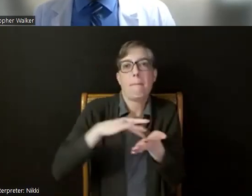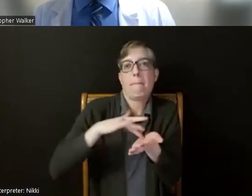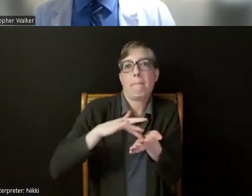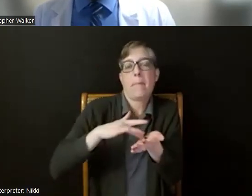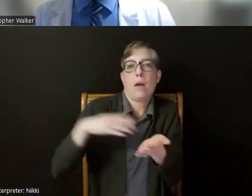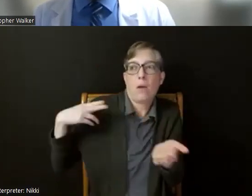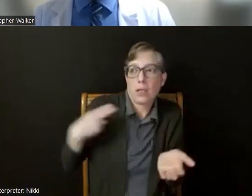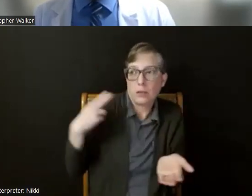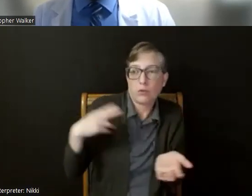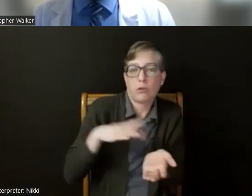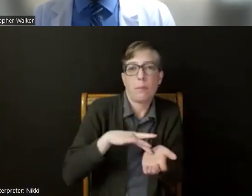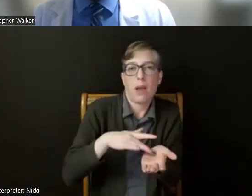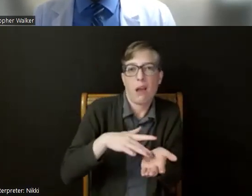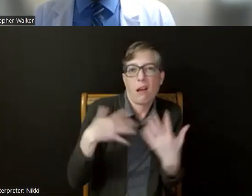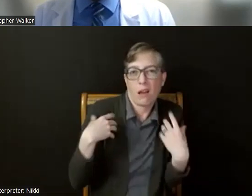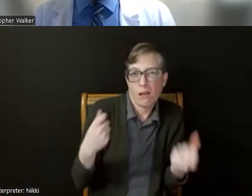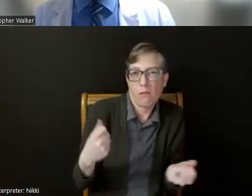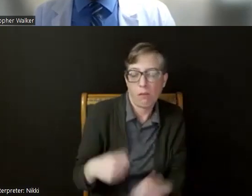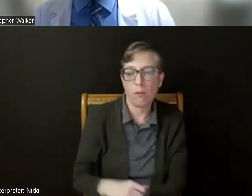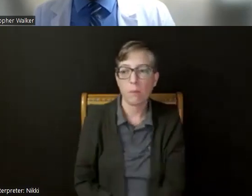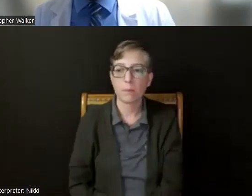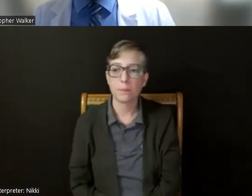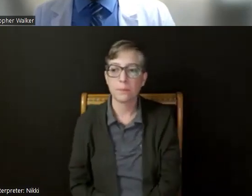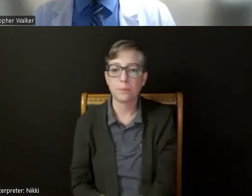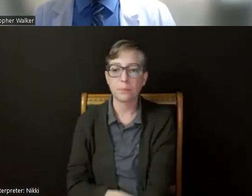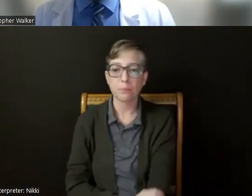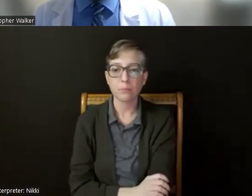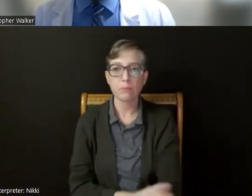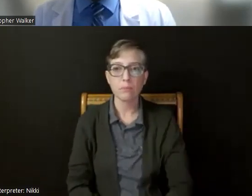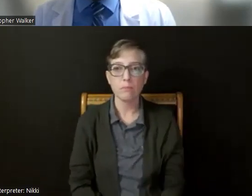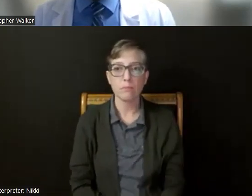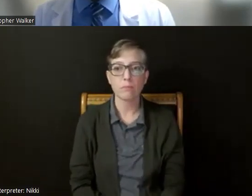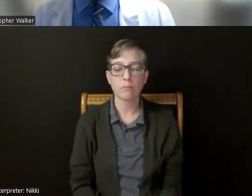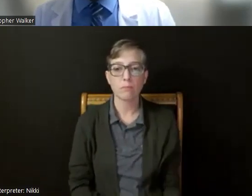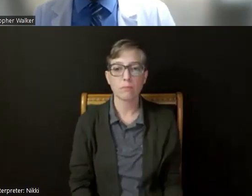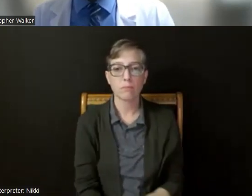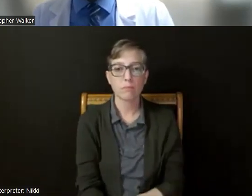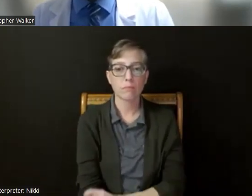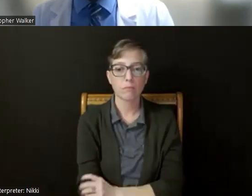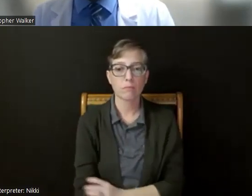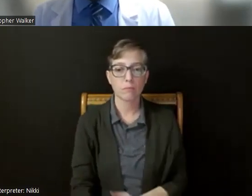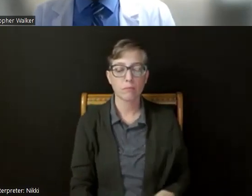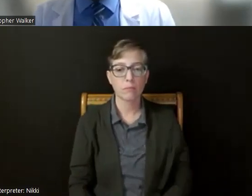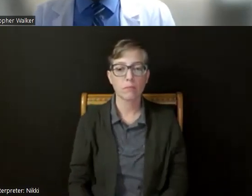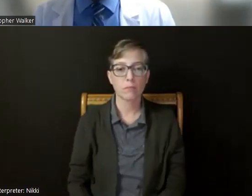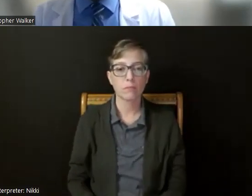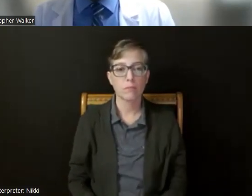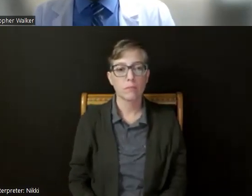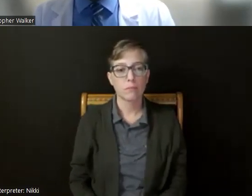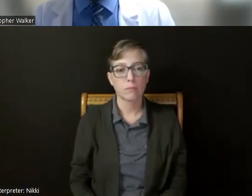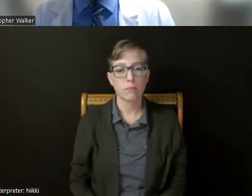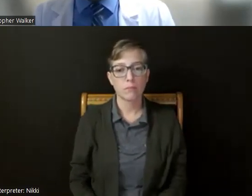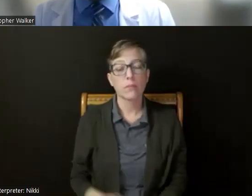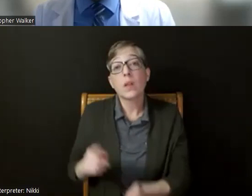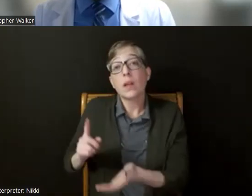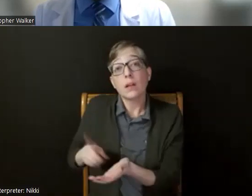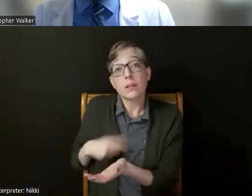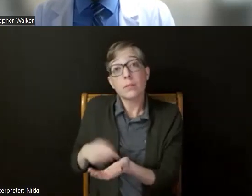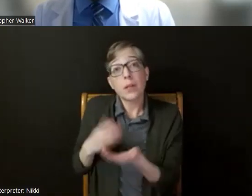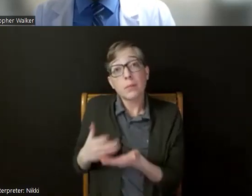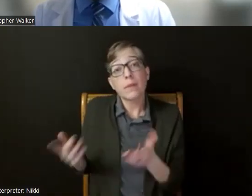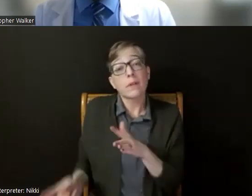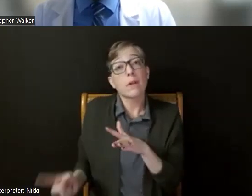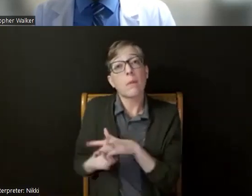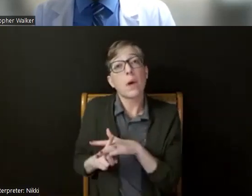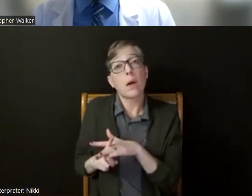There are things that can come up that we realize might apply to you and not just only your mom or your